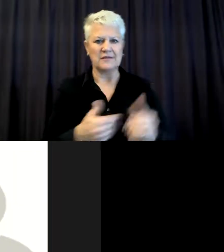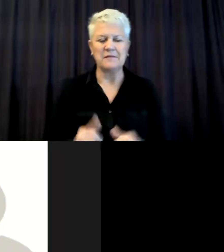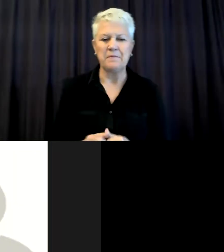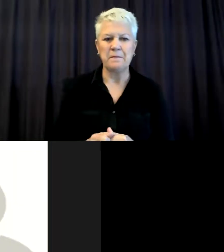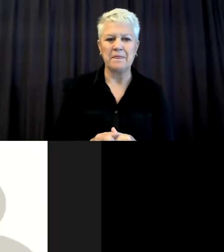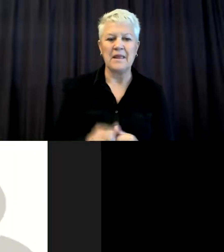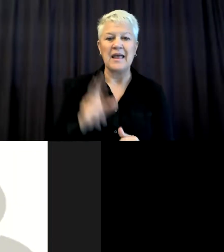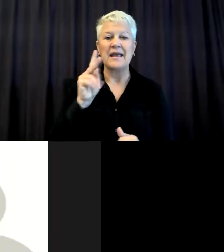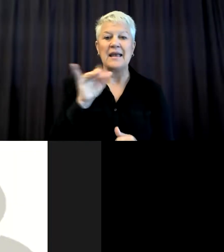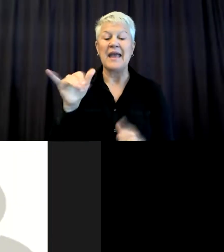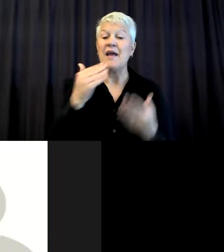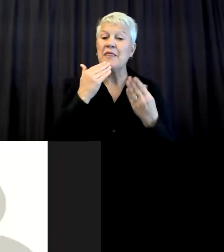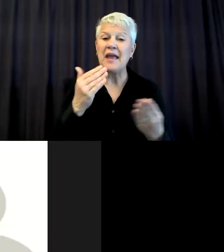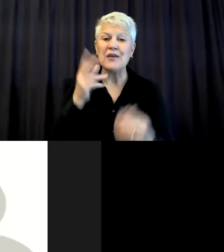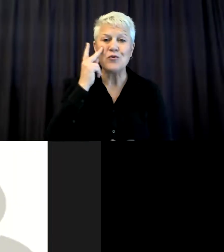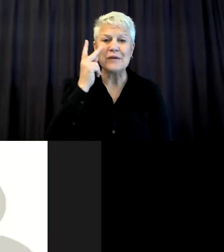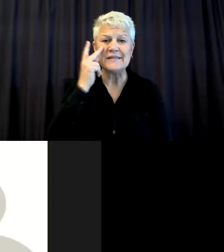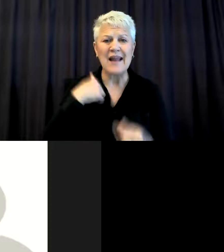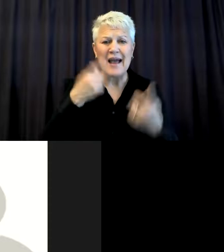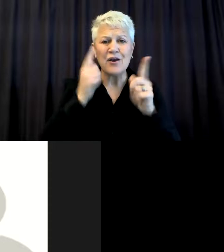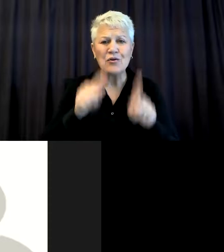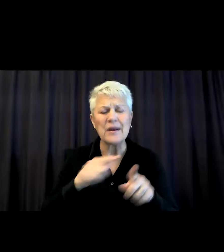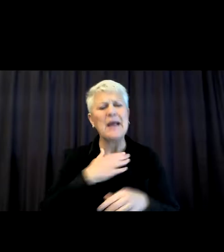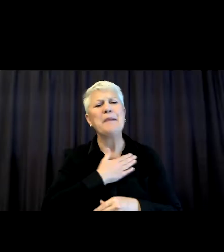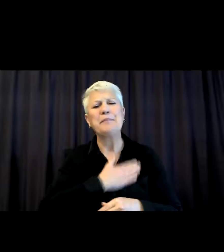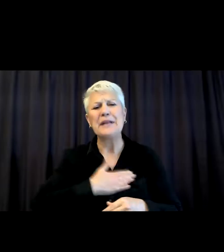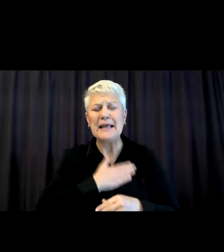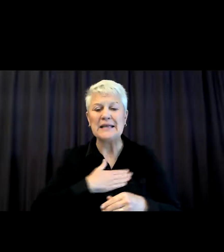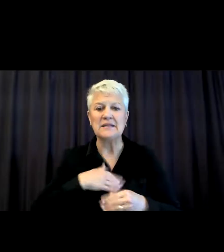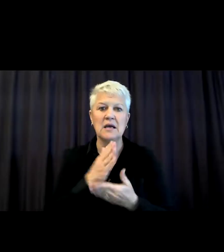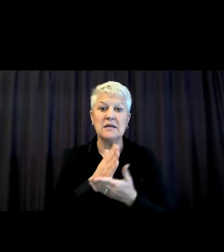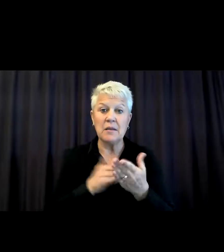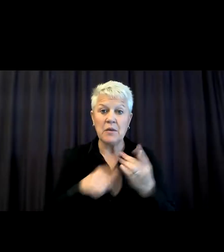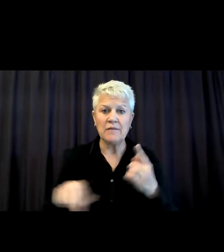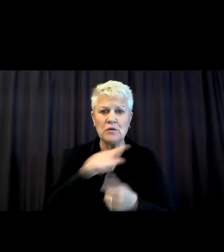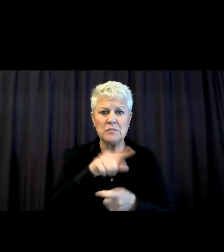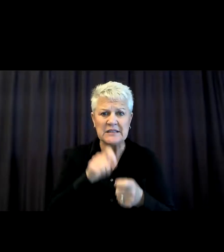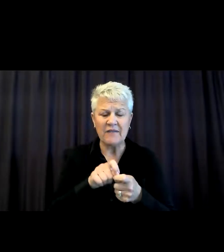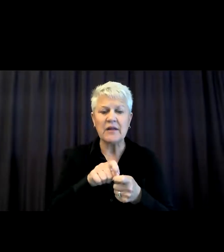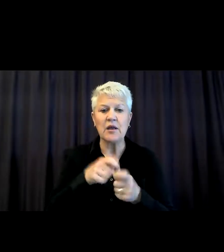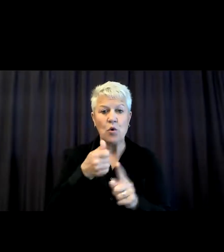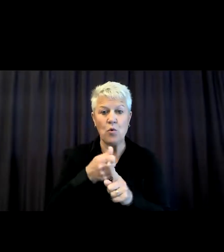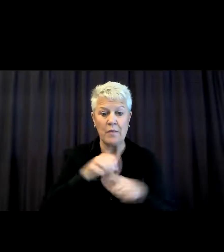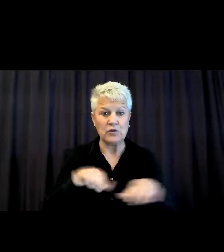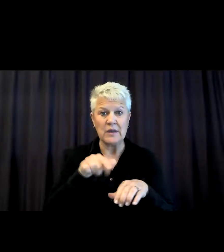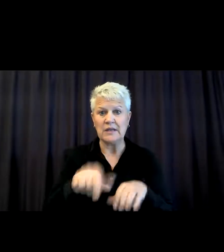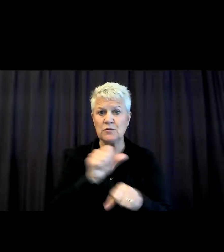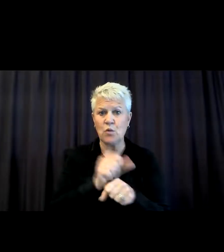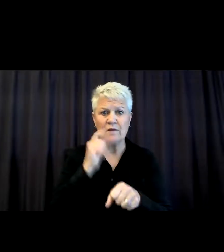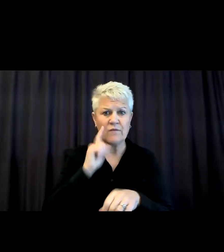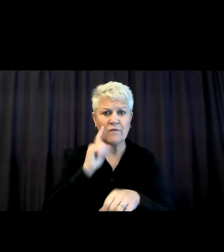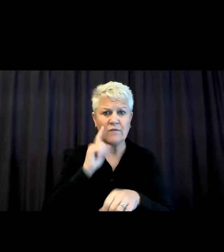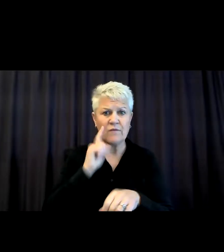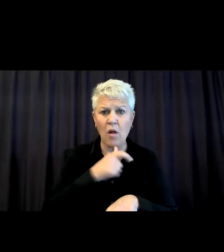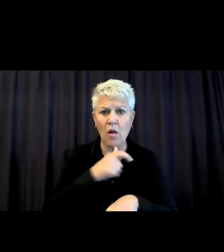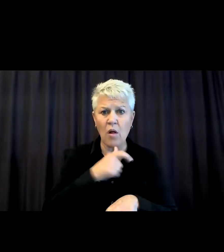Thank you, Kristen. And I agree, please, those of you particularly who have been doing this for a while have probably come up